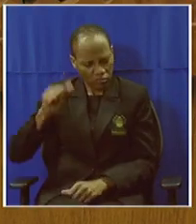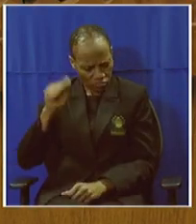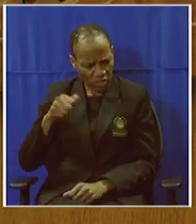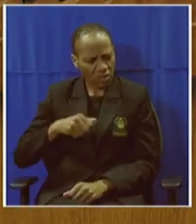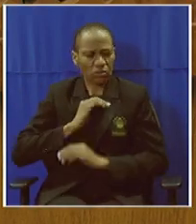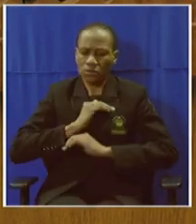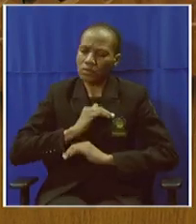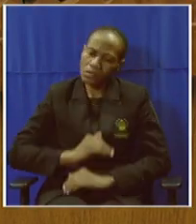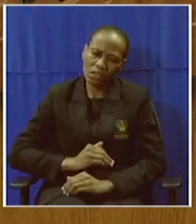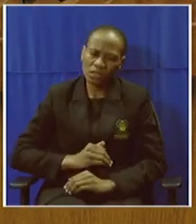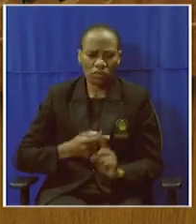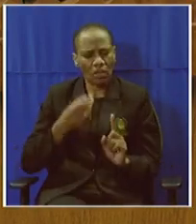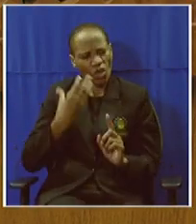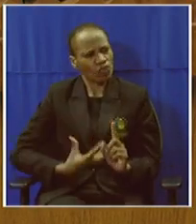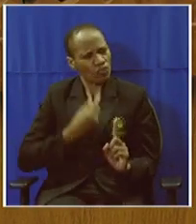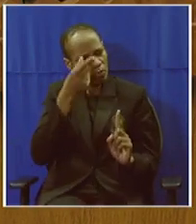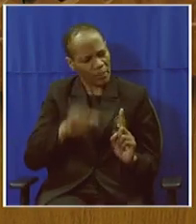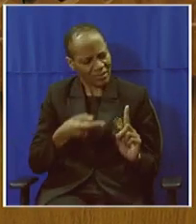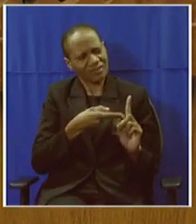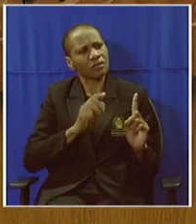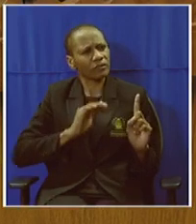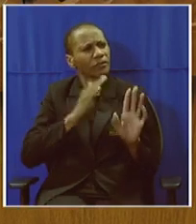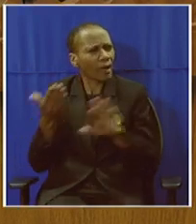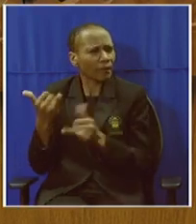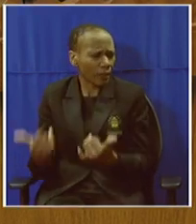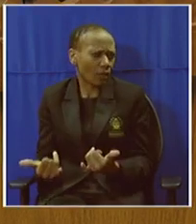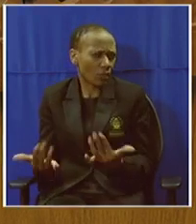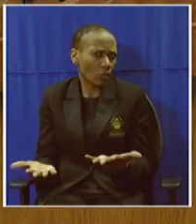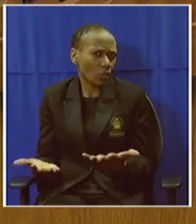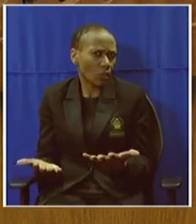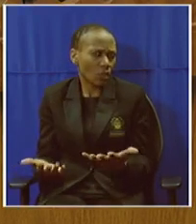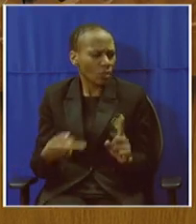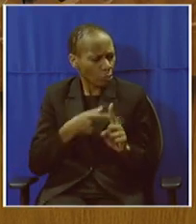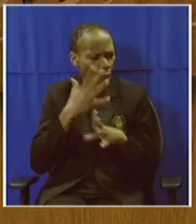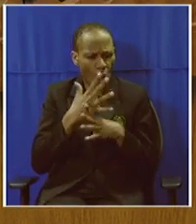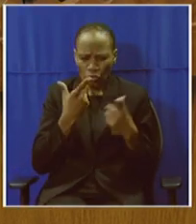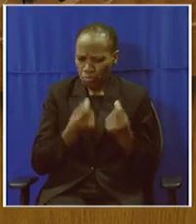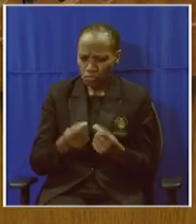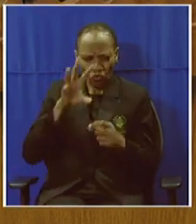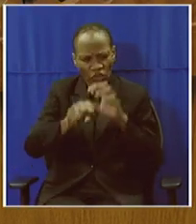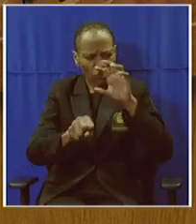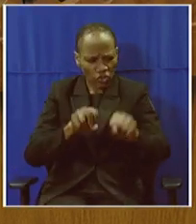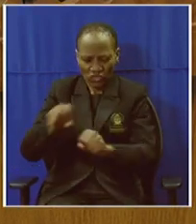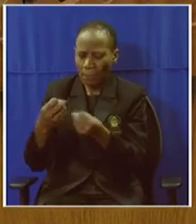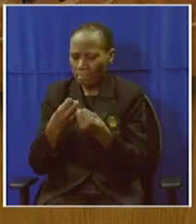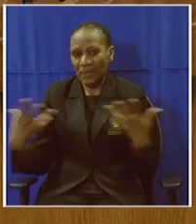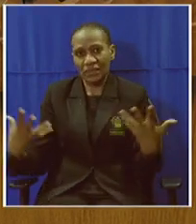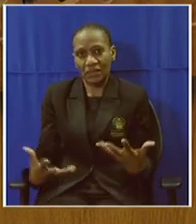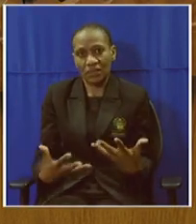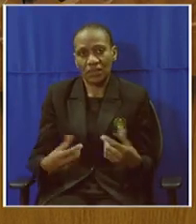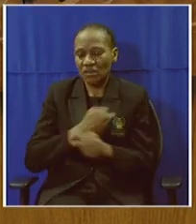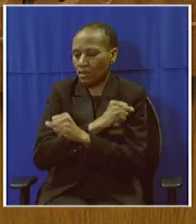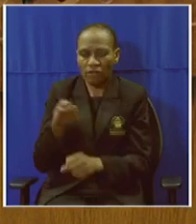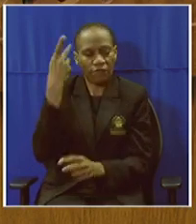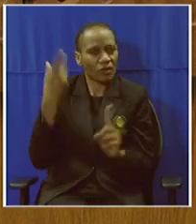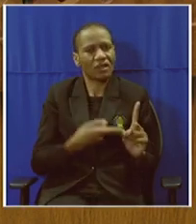the loss of such a young, dynamic black female leader with great achievements under her name. She will not be